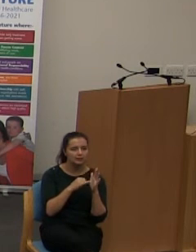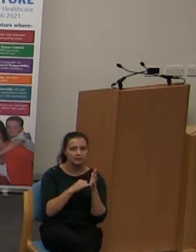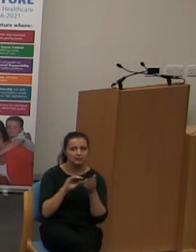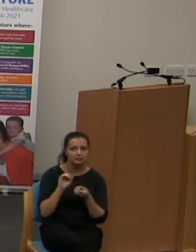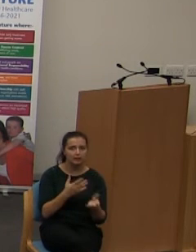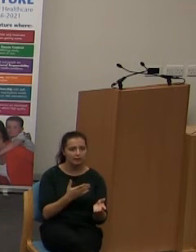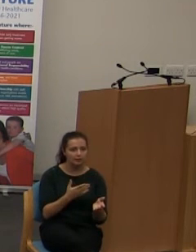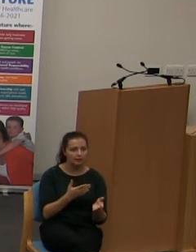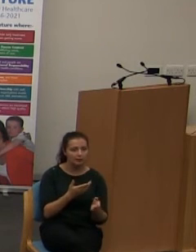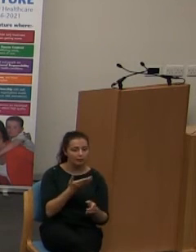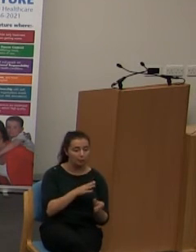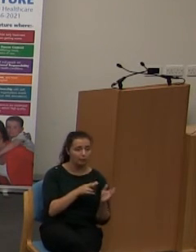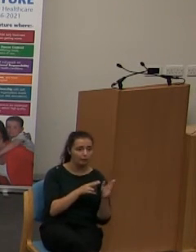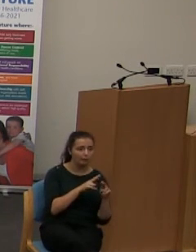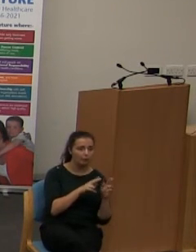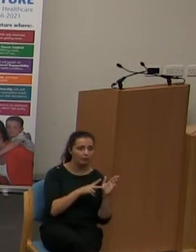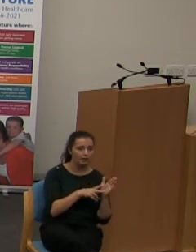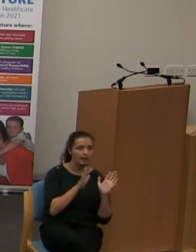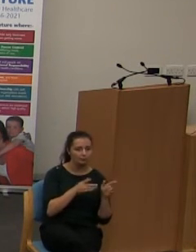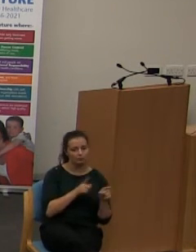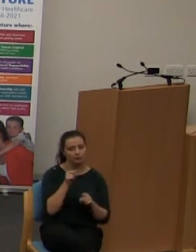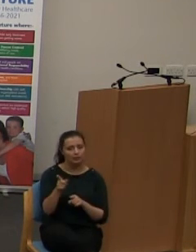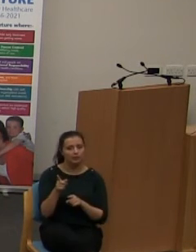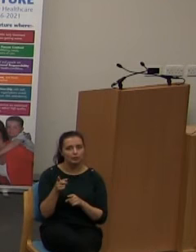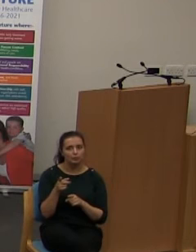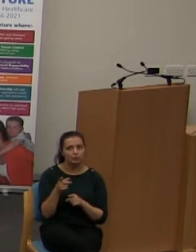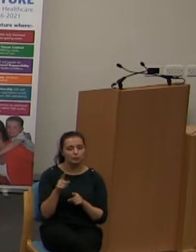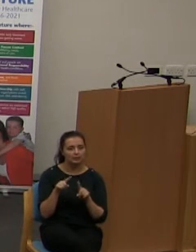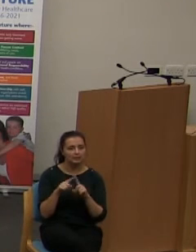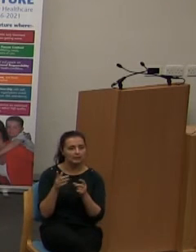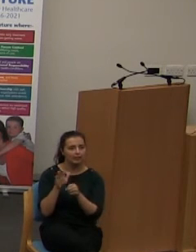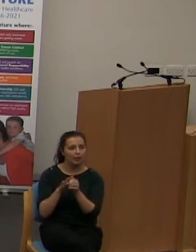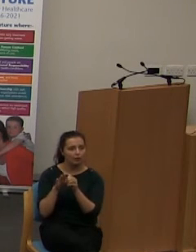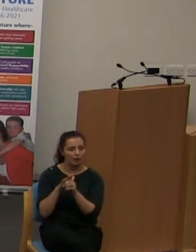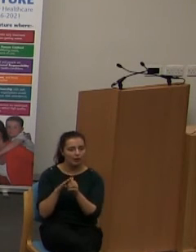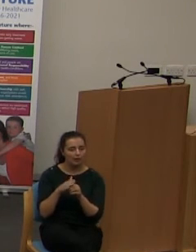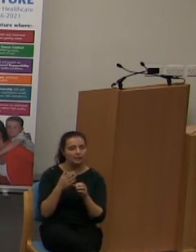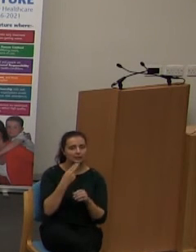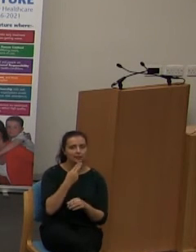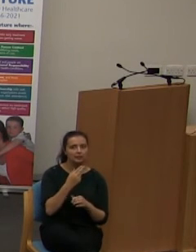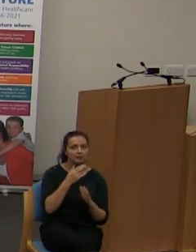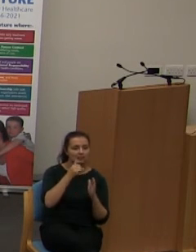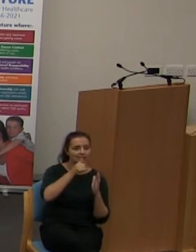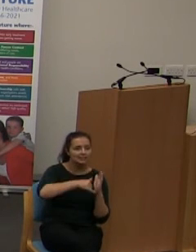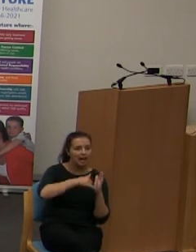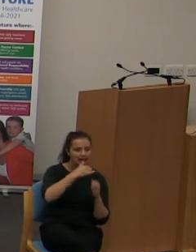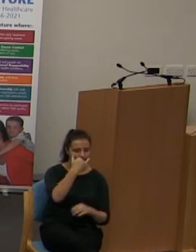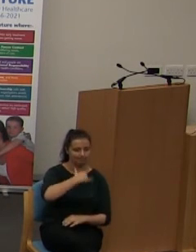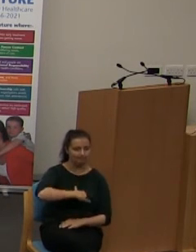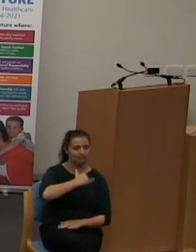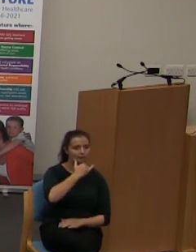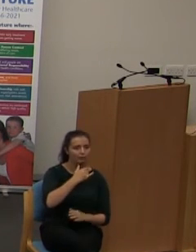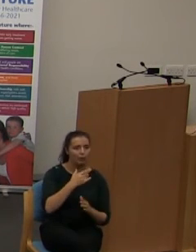Clydebank for their scans. I know we've got scanners locally now, but can you tell me, have we now got a full osteoporosis